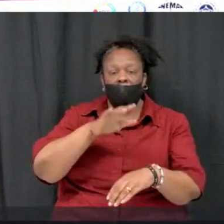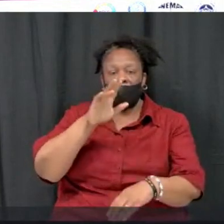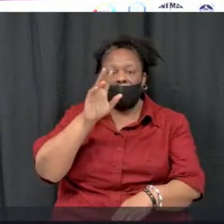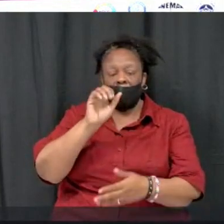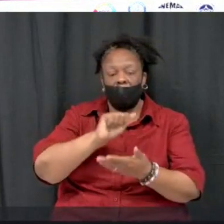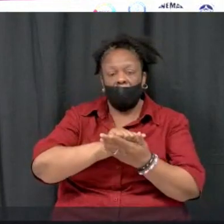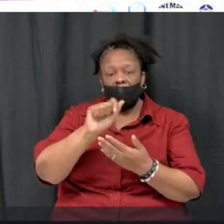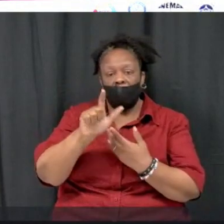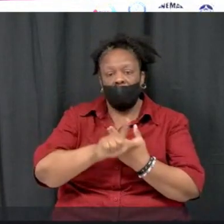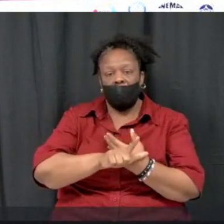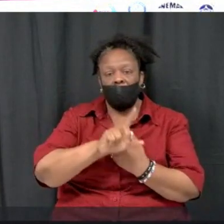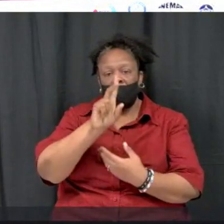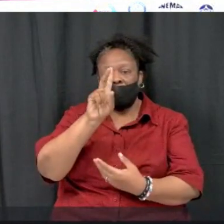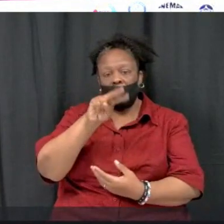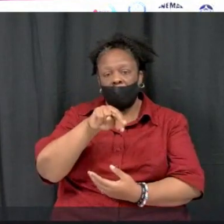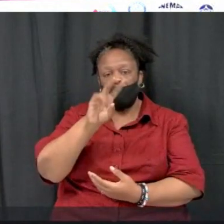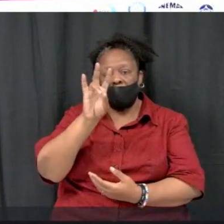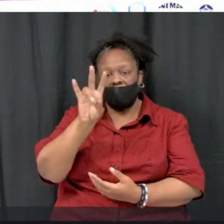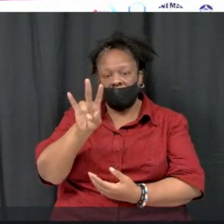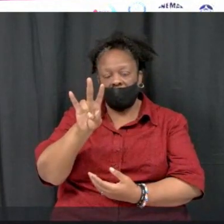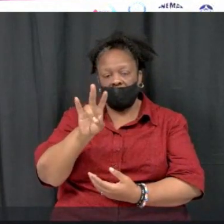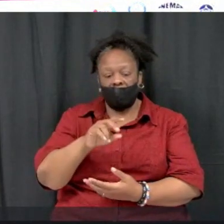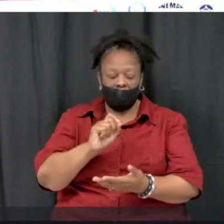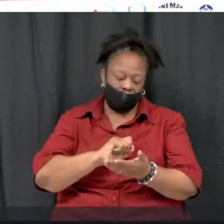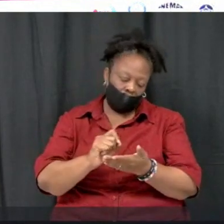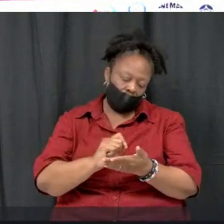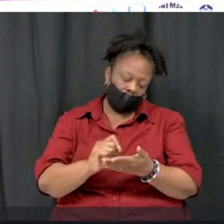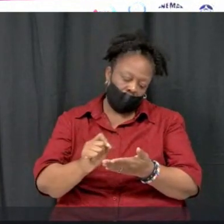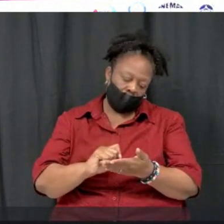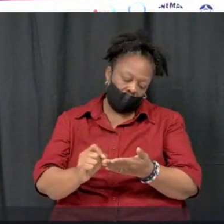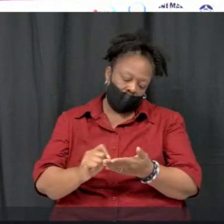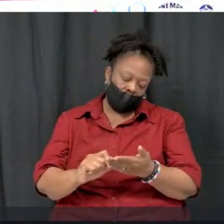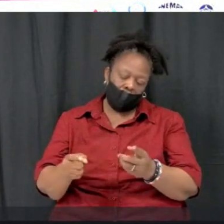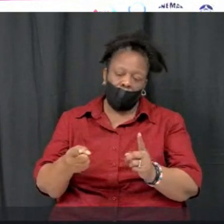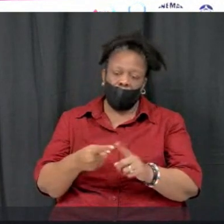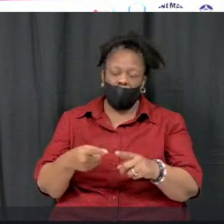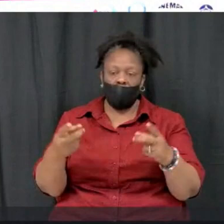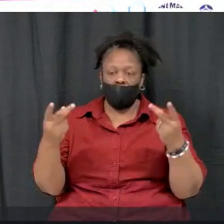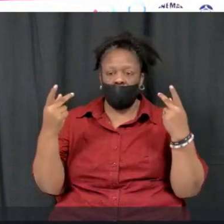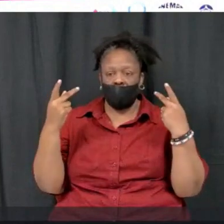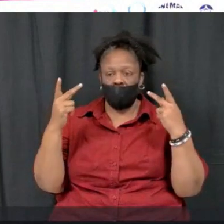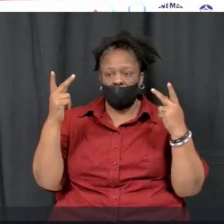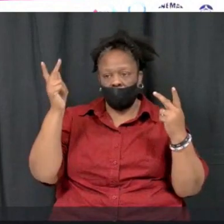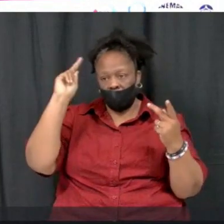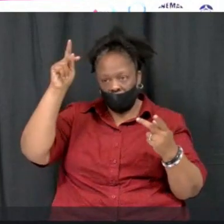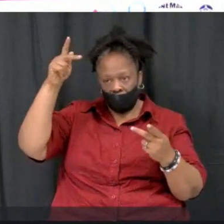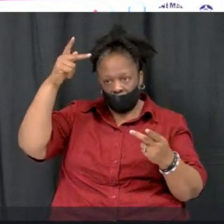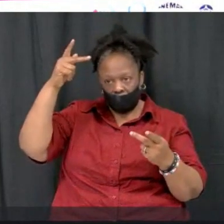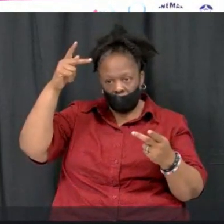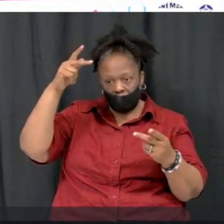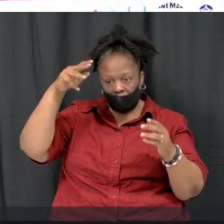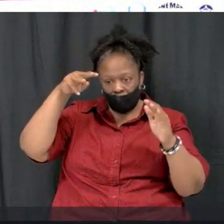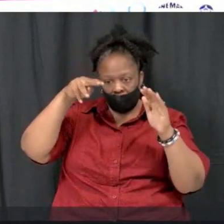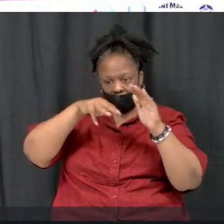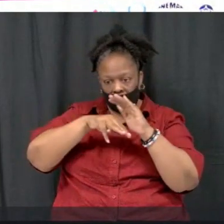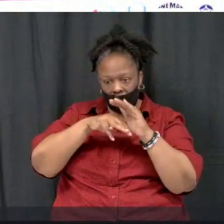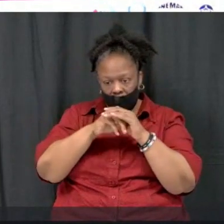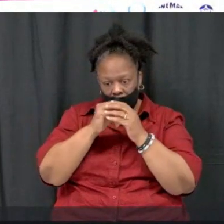our concerns with the pushback from the community and the public on the rollout